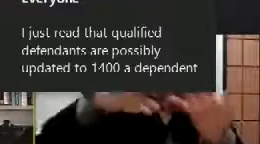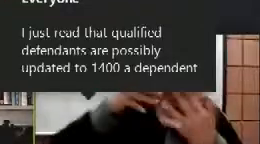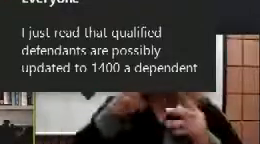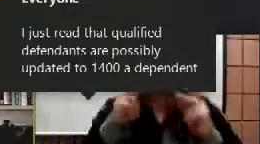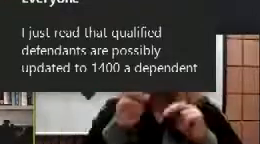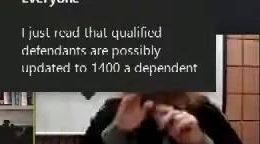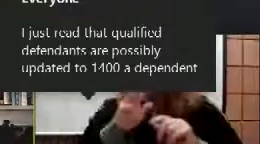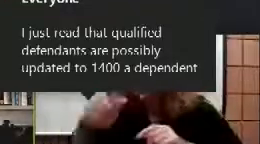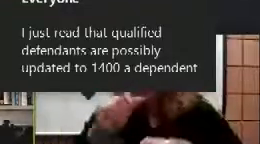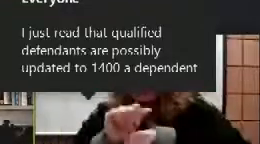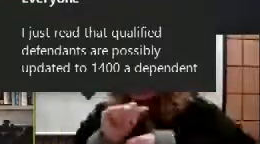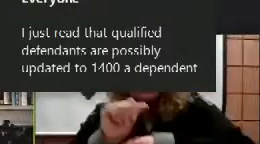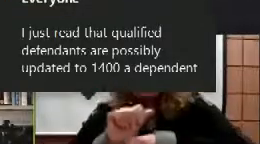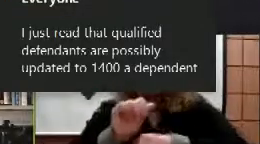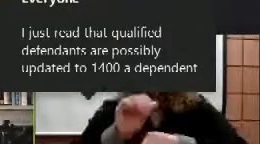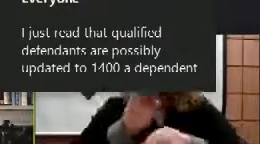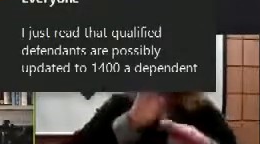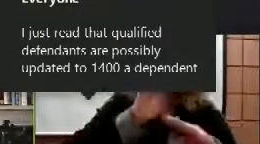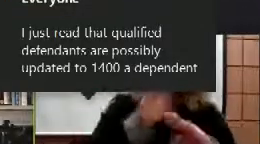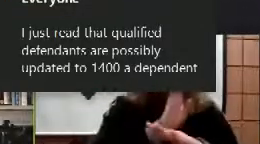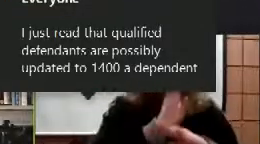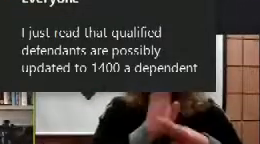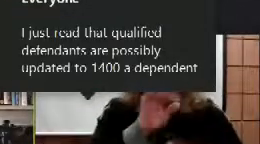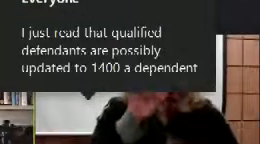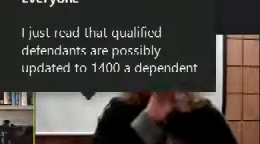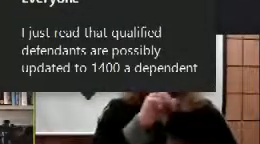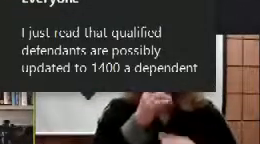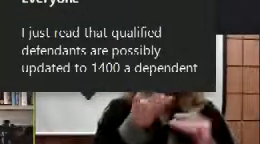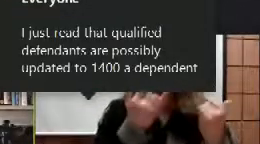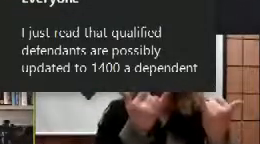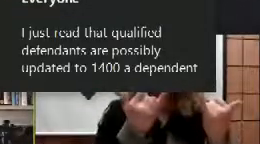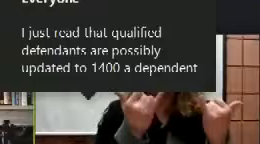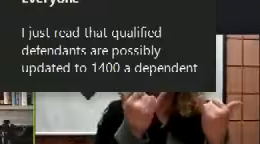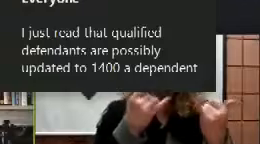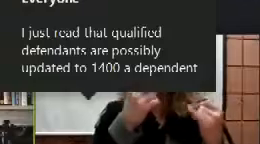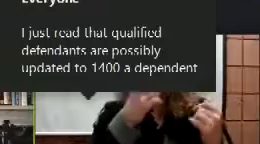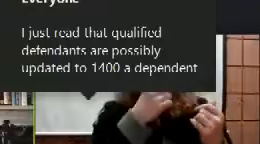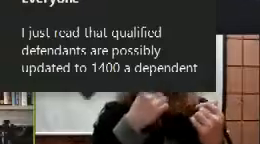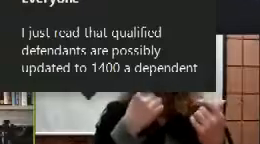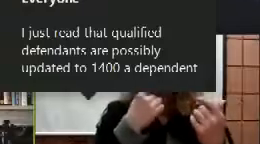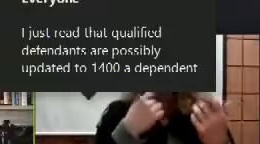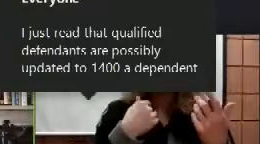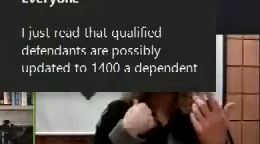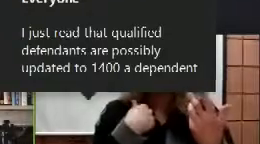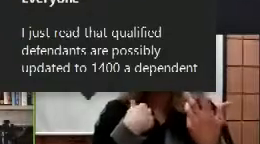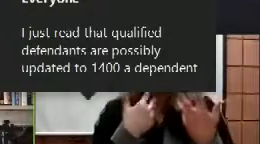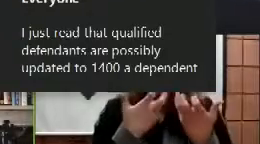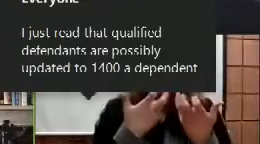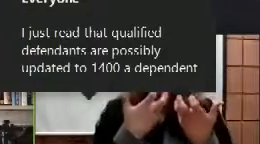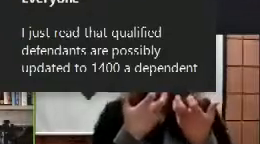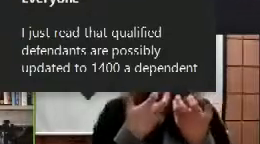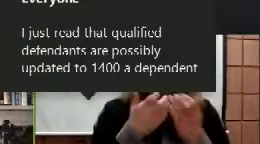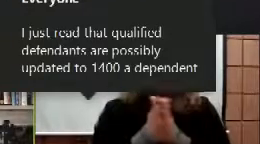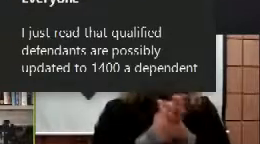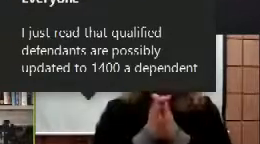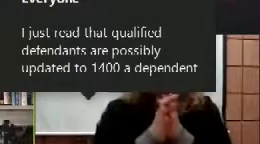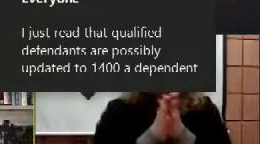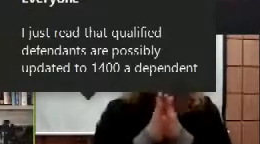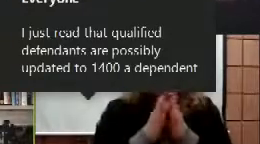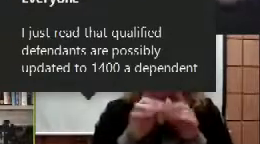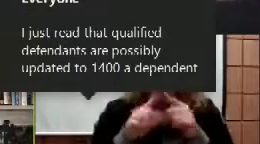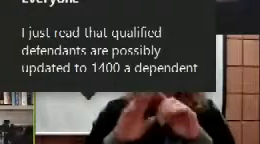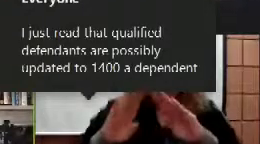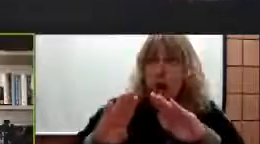side are all saying, they're all investing in the kinds of things people want to do when they get free, right? When